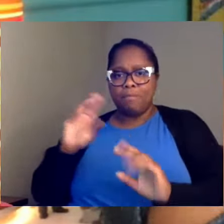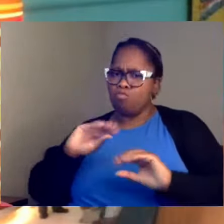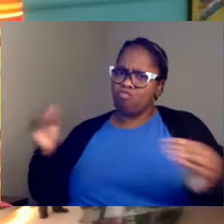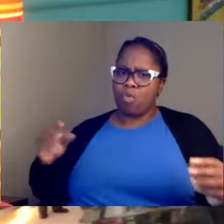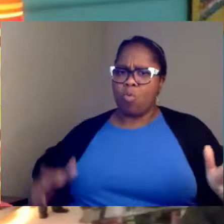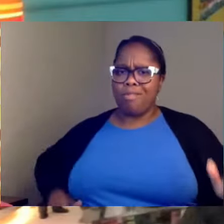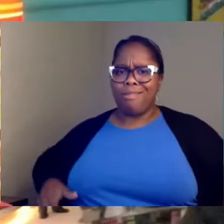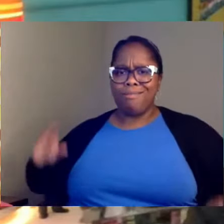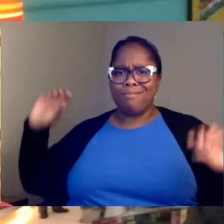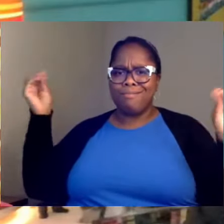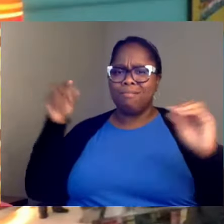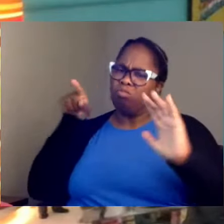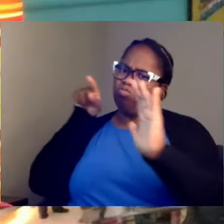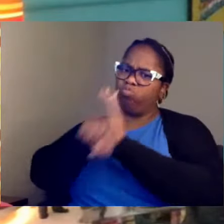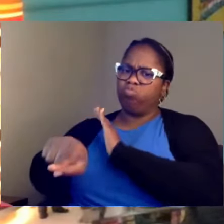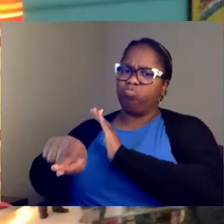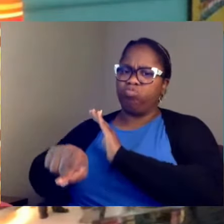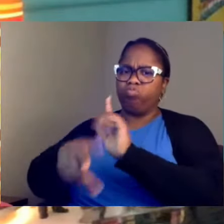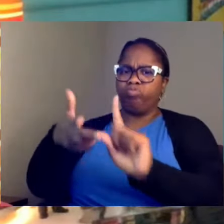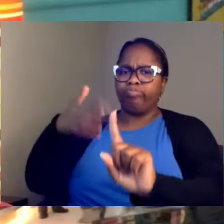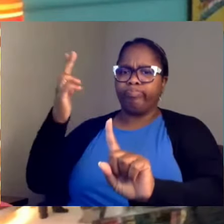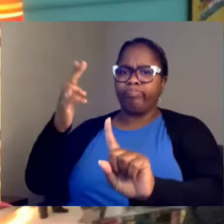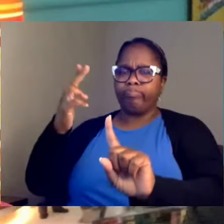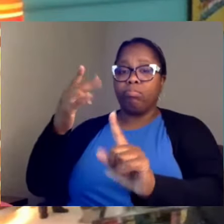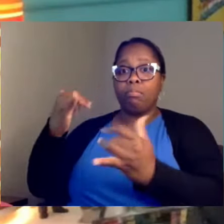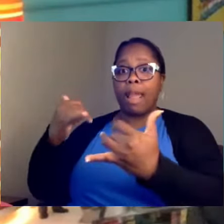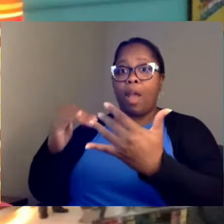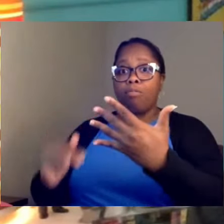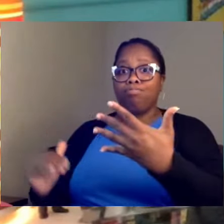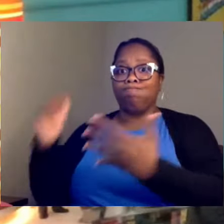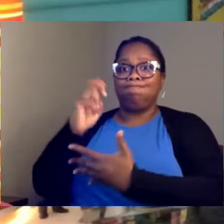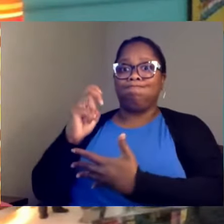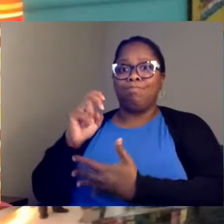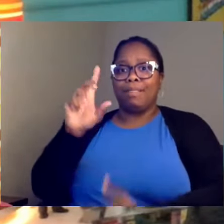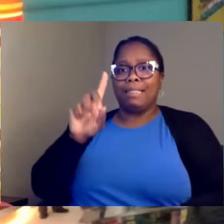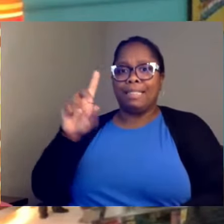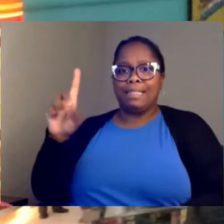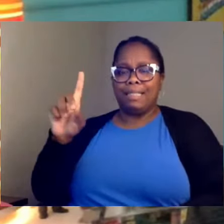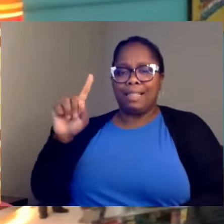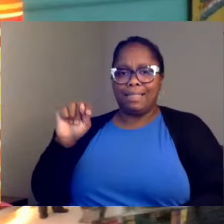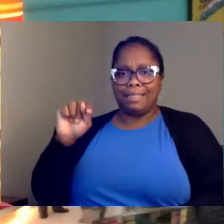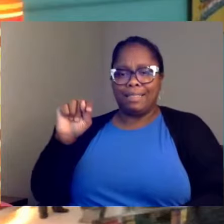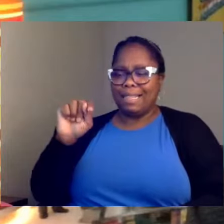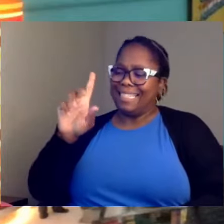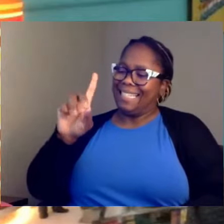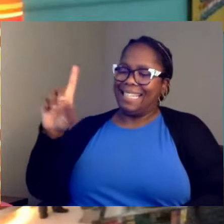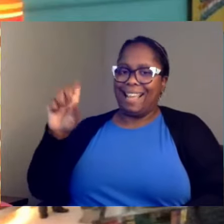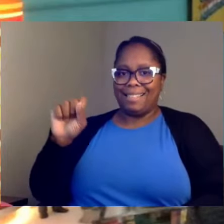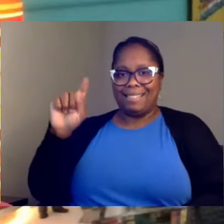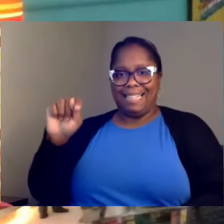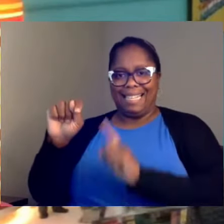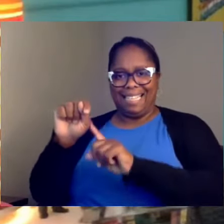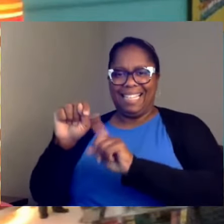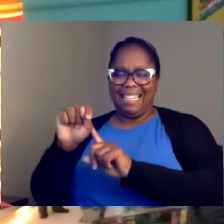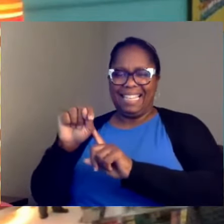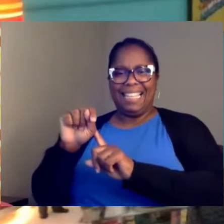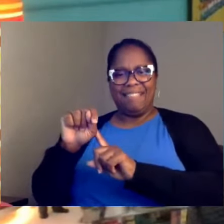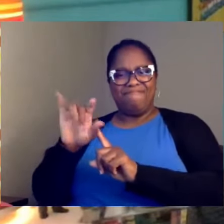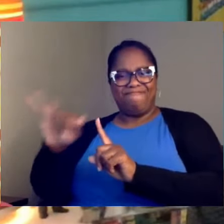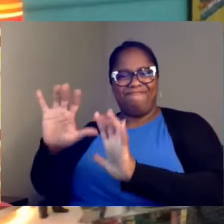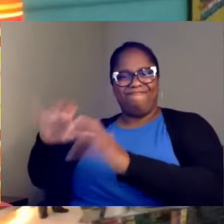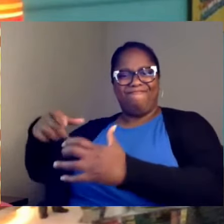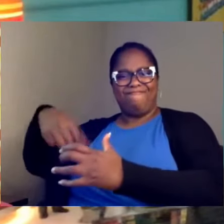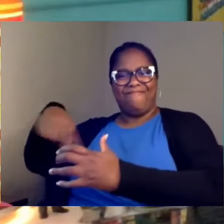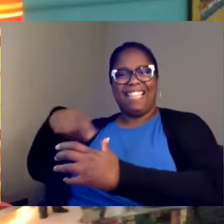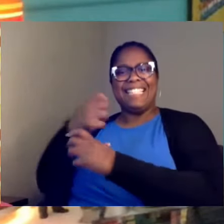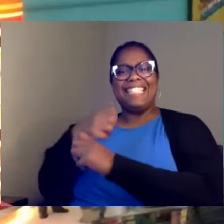promoted into DPSST, which is, the body of safety standards in the state of Oregon for law